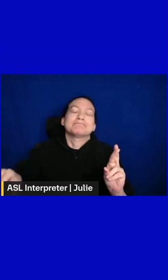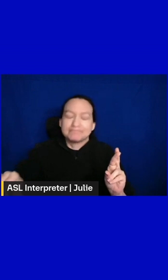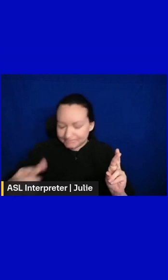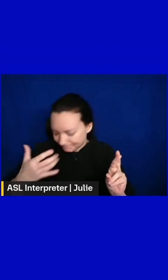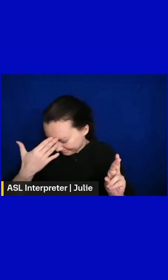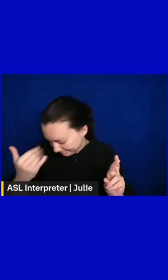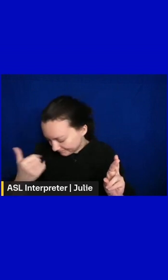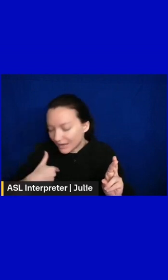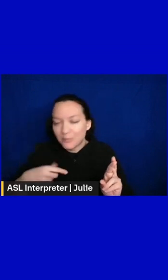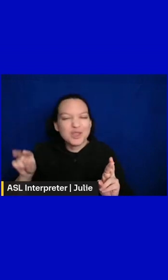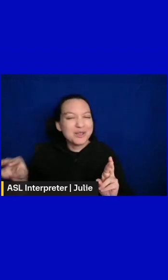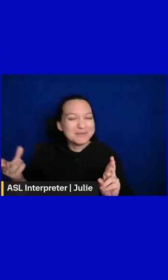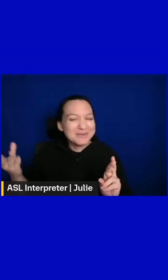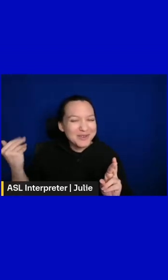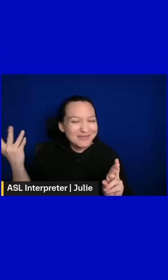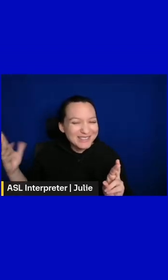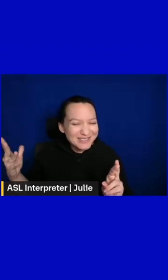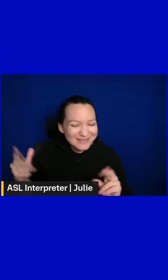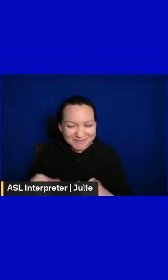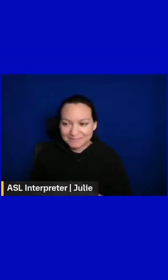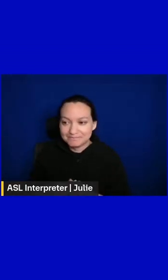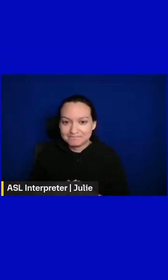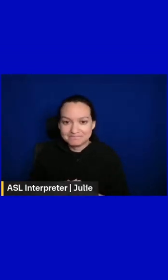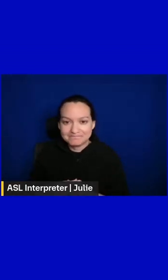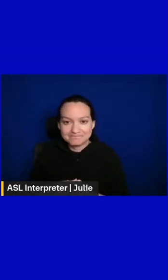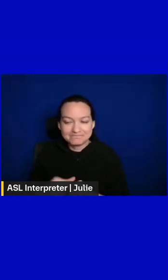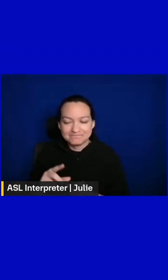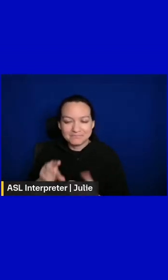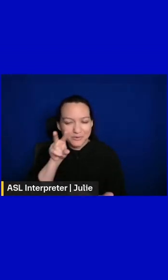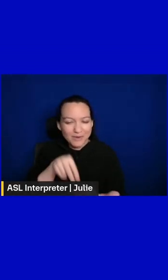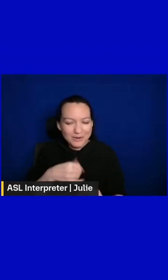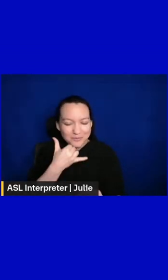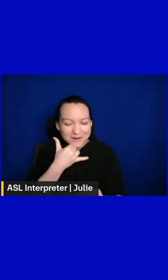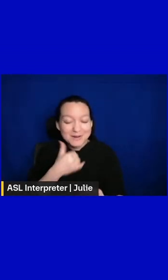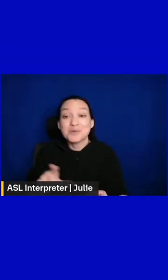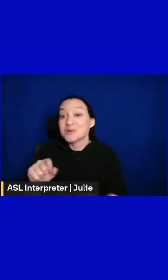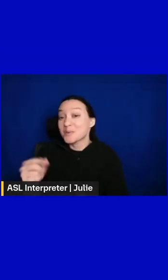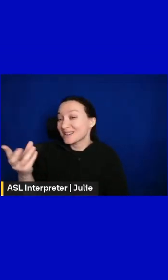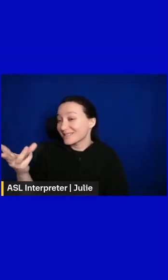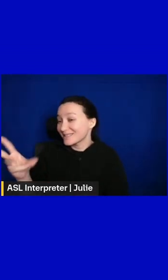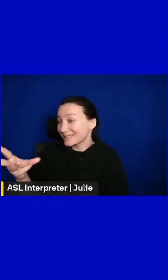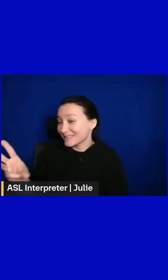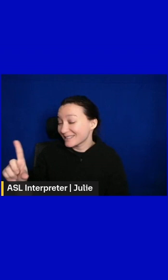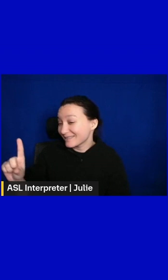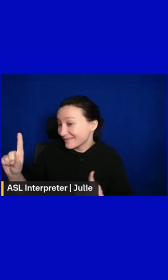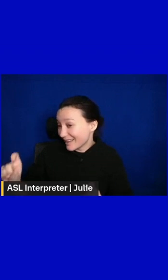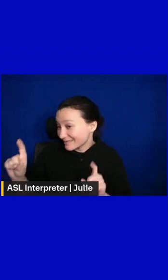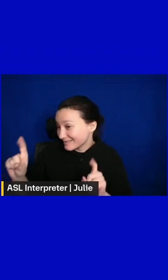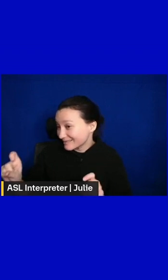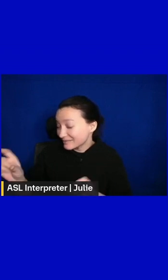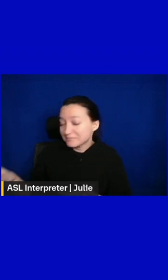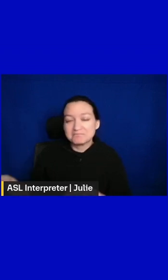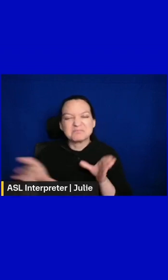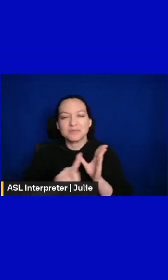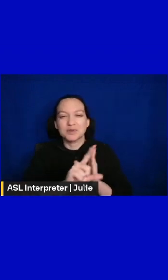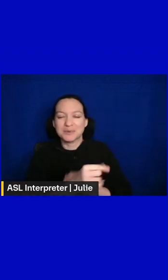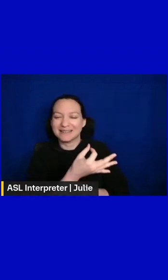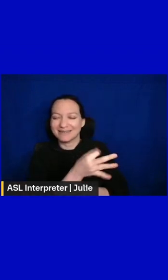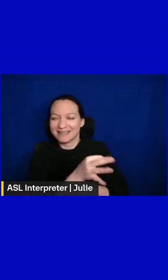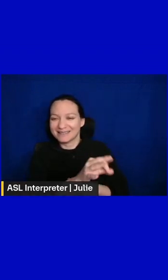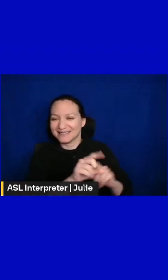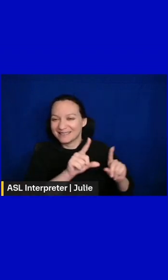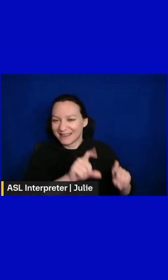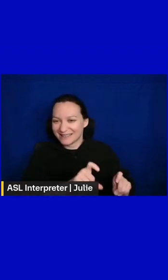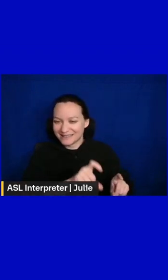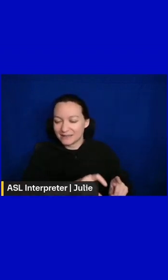looking at it before. I just misread it. So this is my 2016 test, and this is my 2019 test, and this is